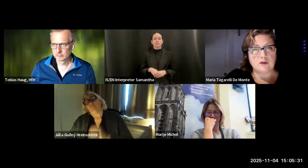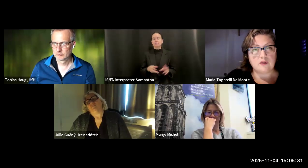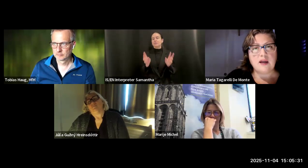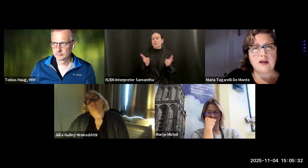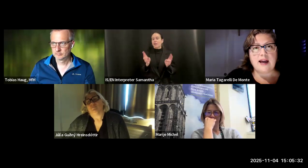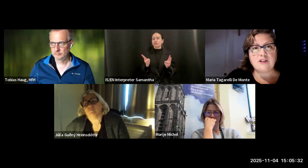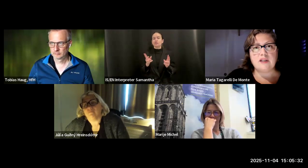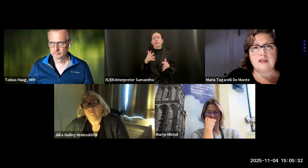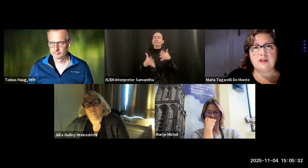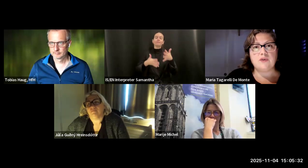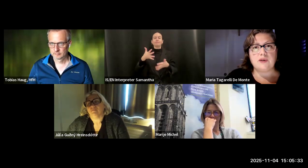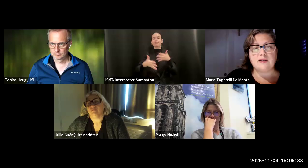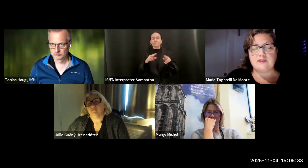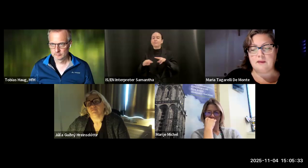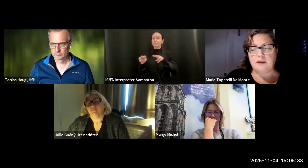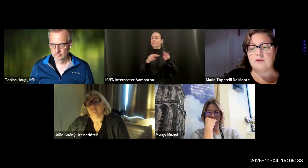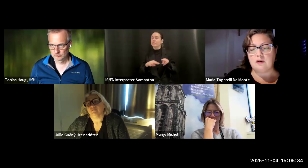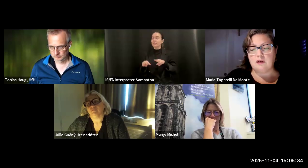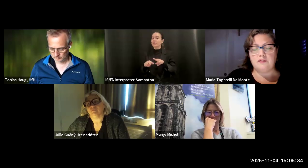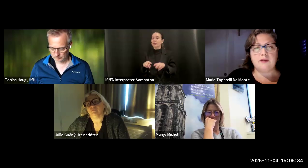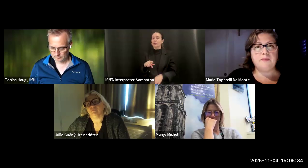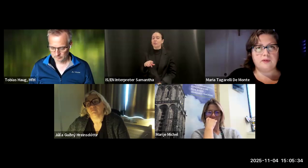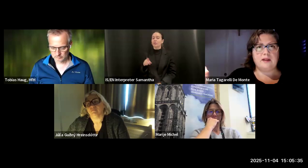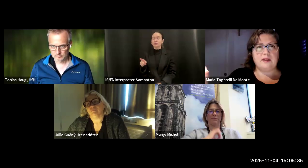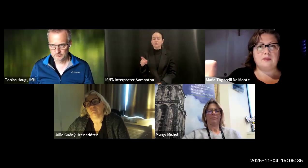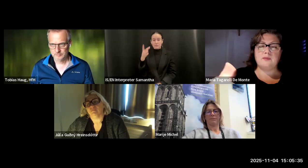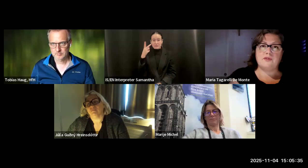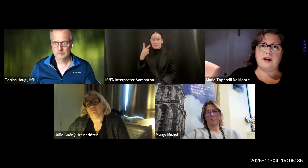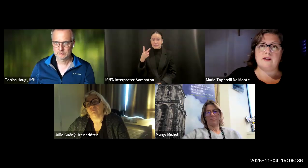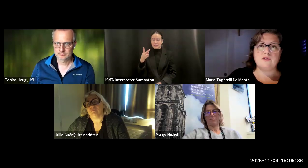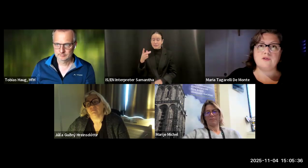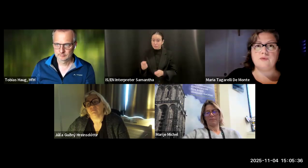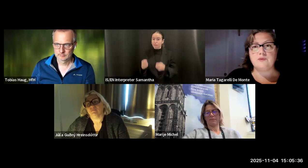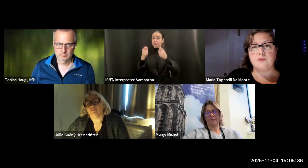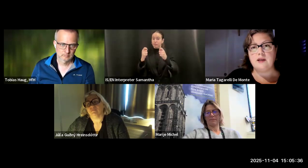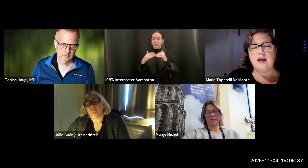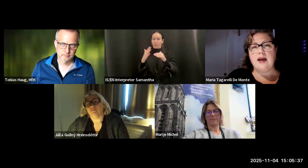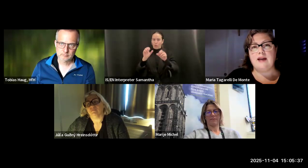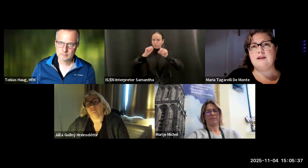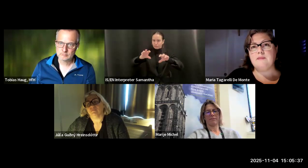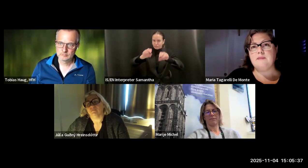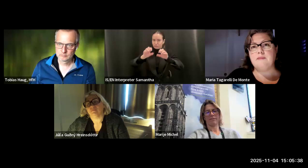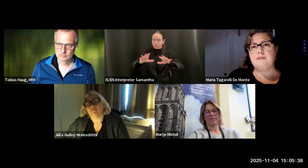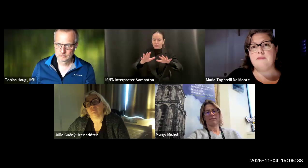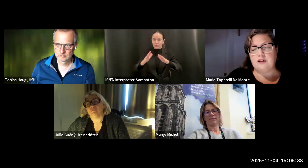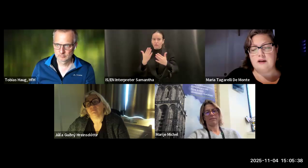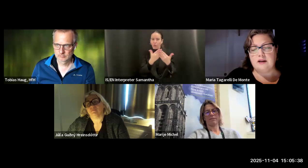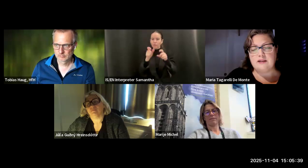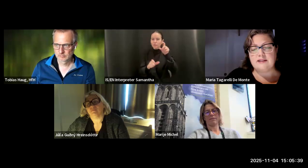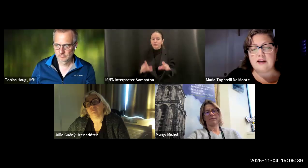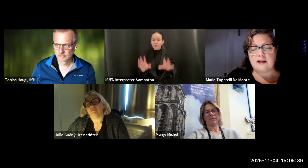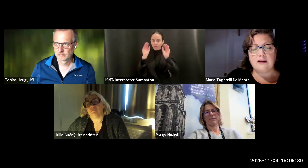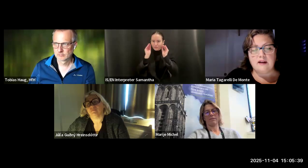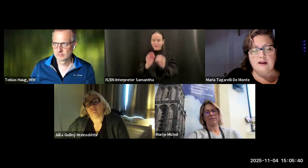sign videos actually increase the amount of input that we can provide our students with and the amount